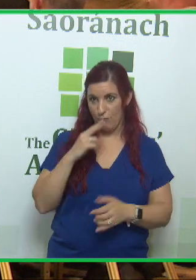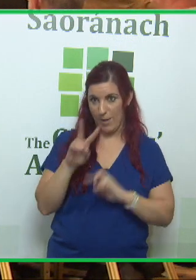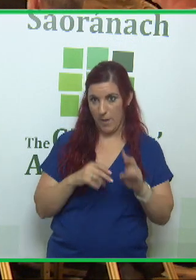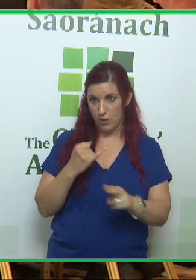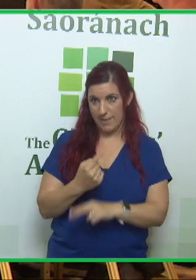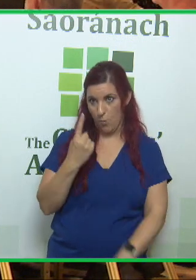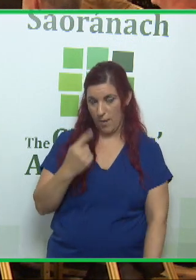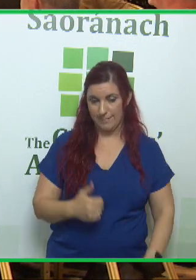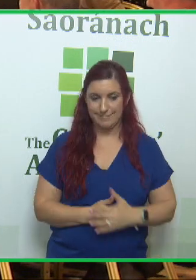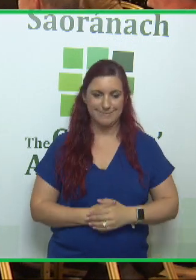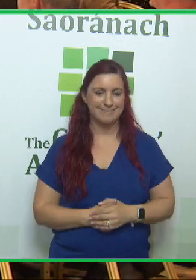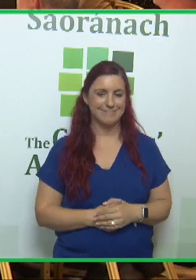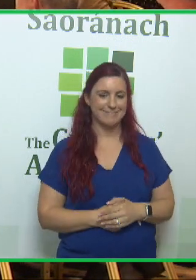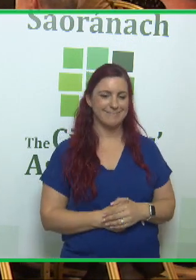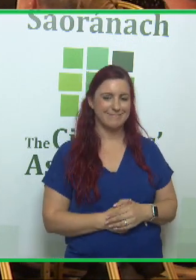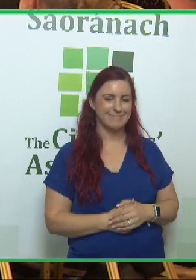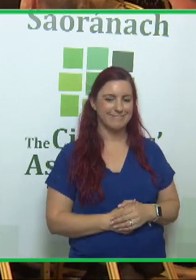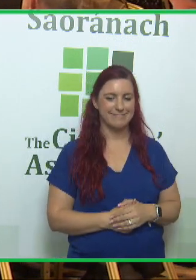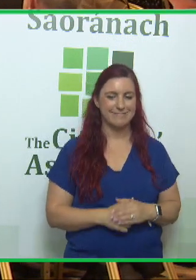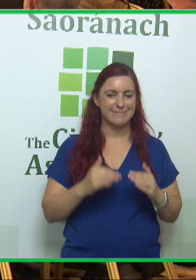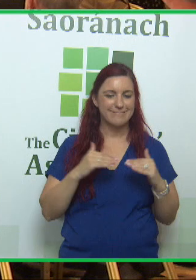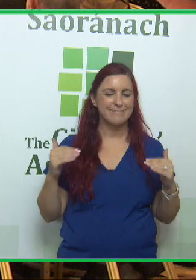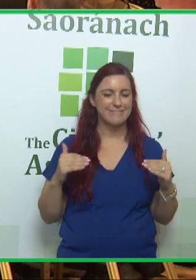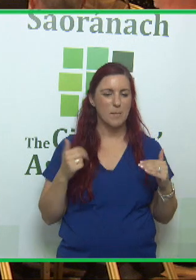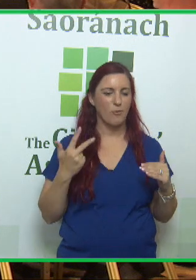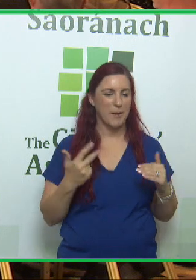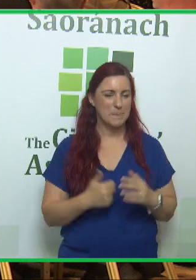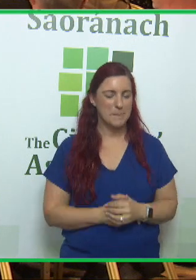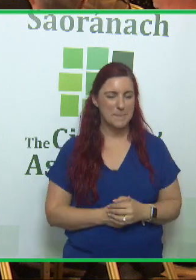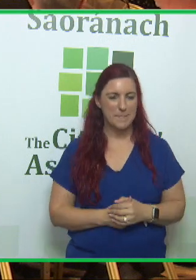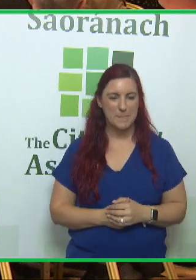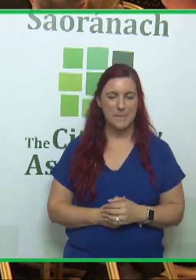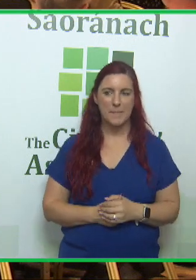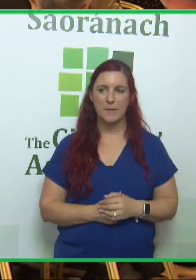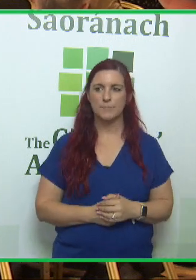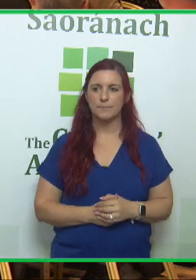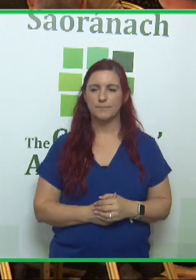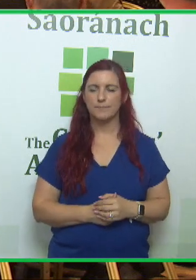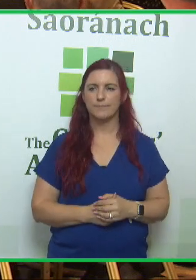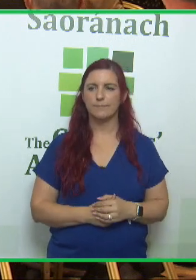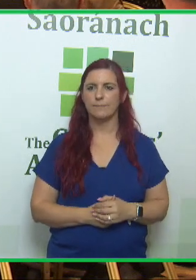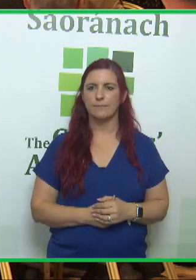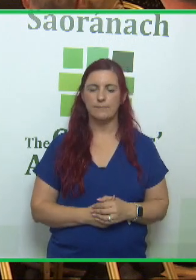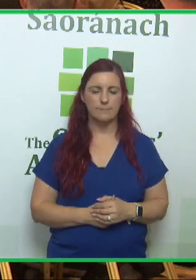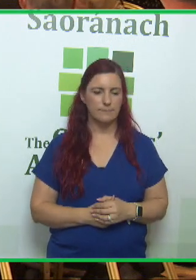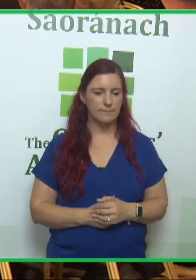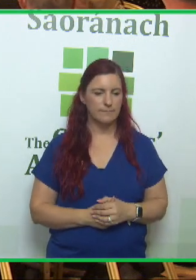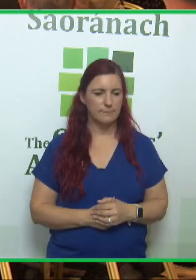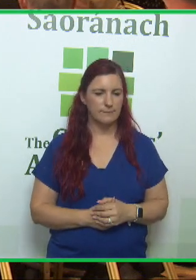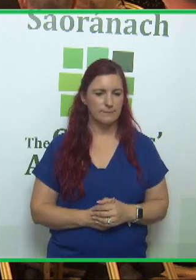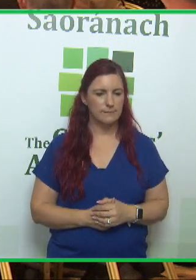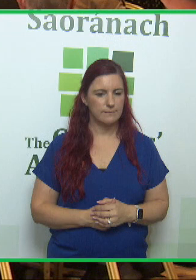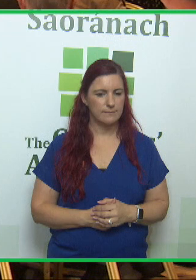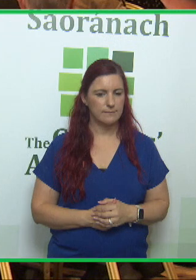did as well. Sorry, table 3, please. Yes, I'd just like to say